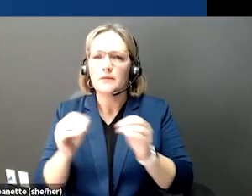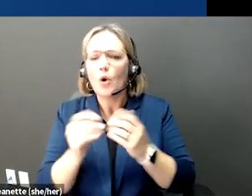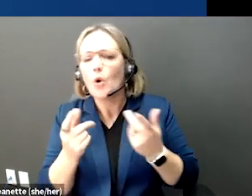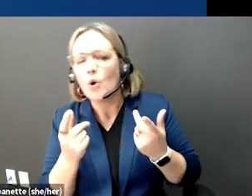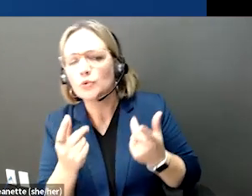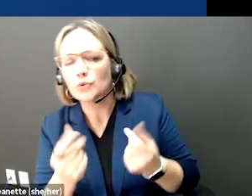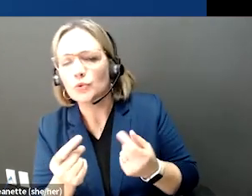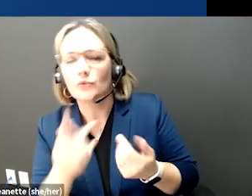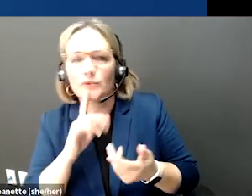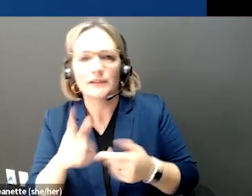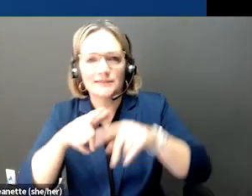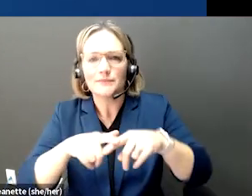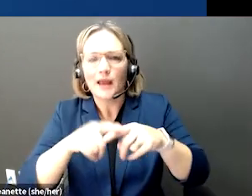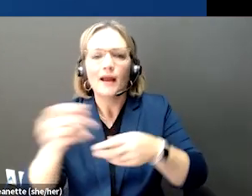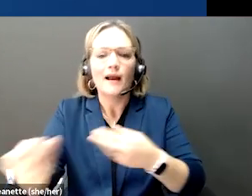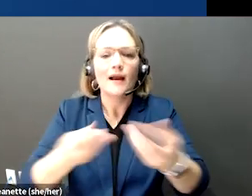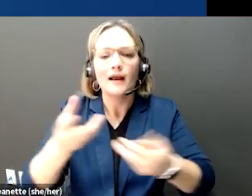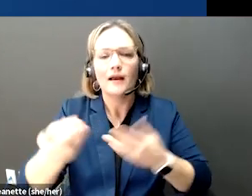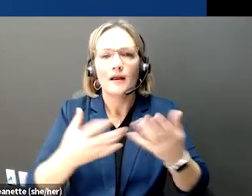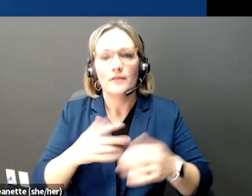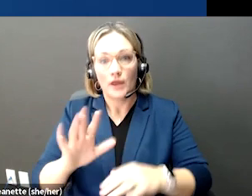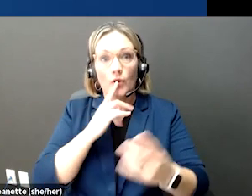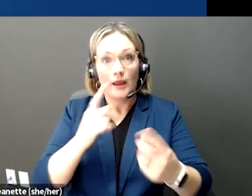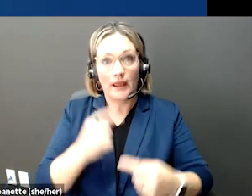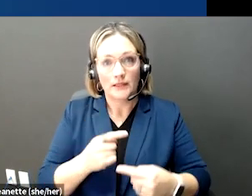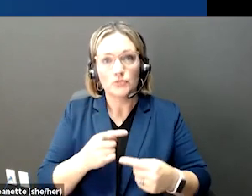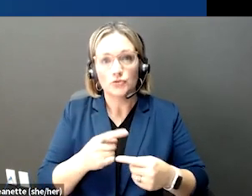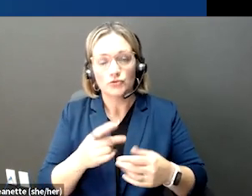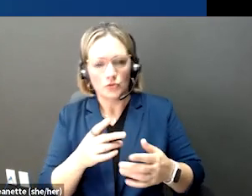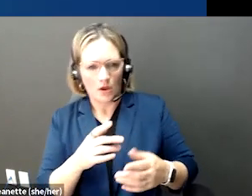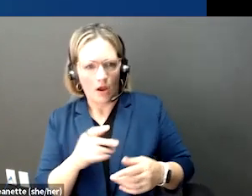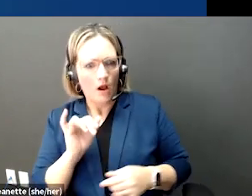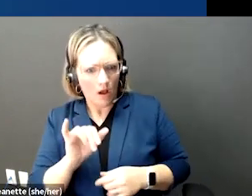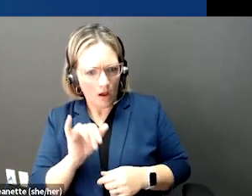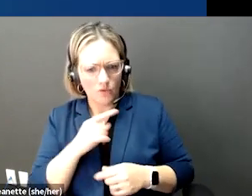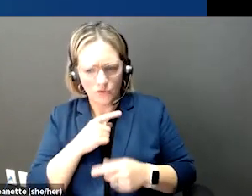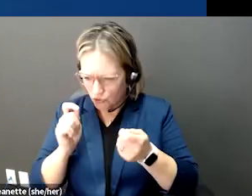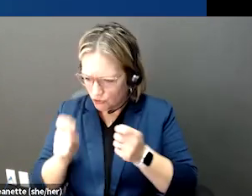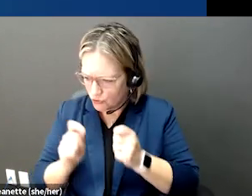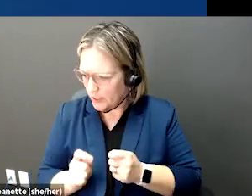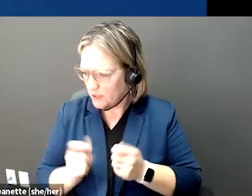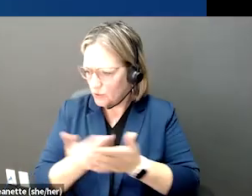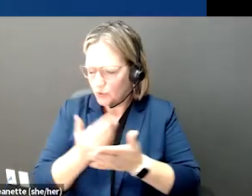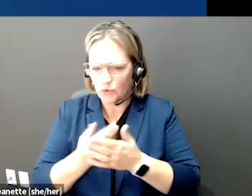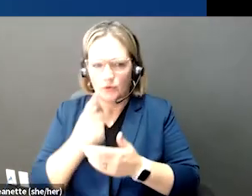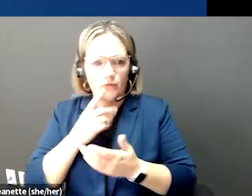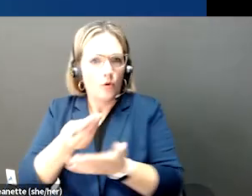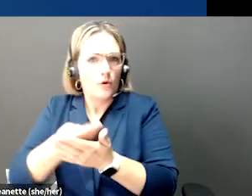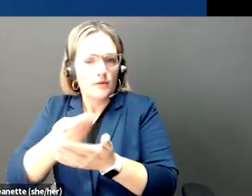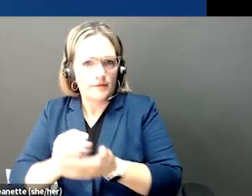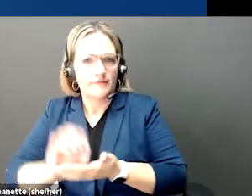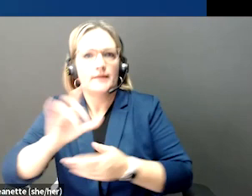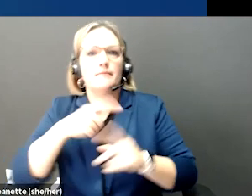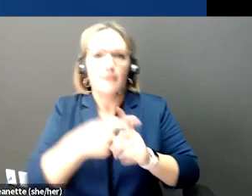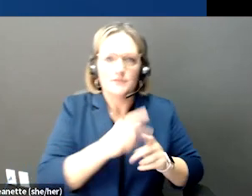members tell the project, their answers and comments have led to changes and new developments for both the union and the projects.